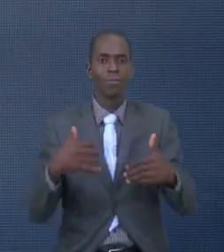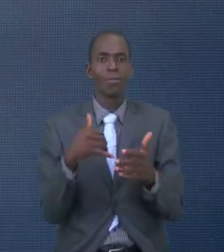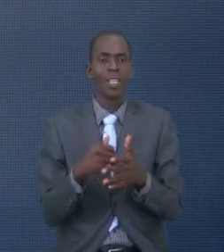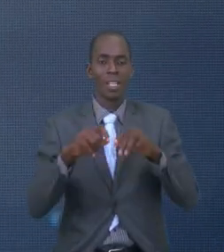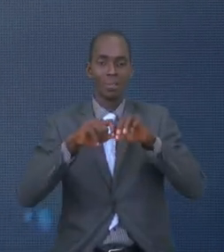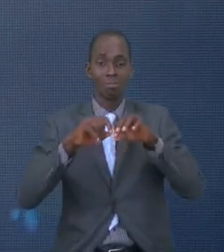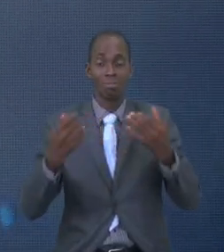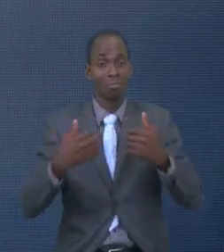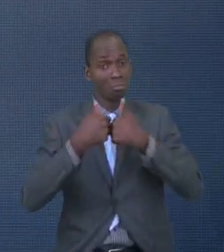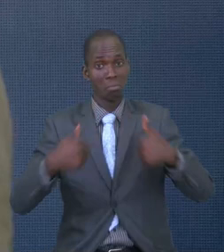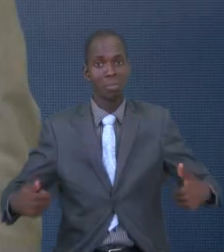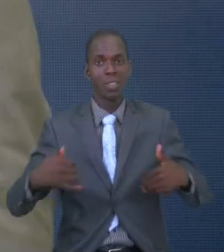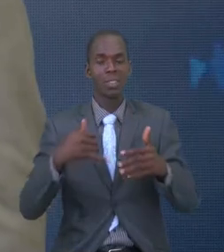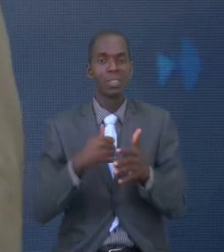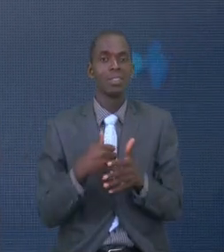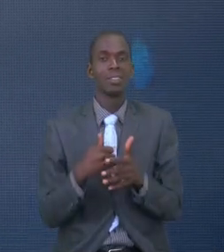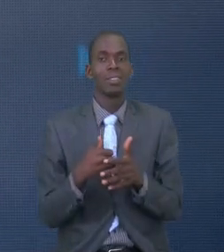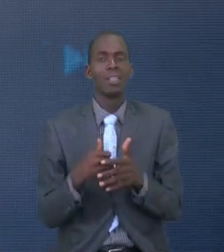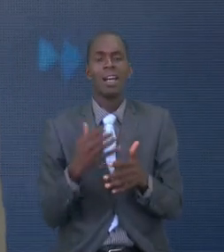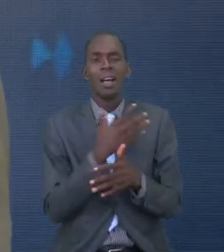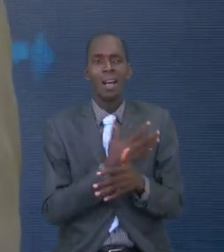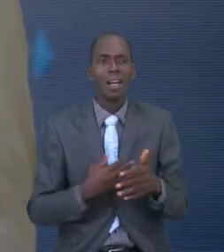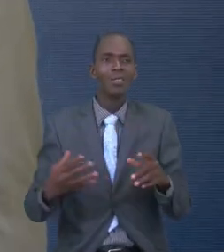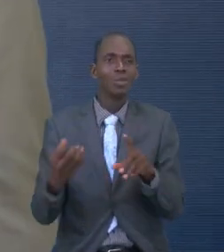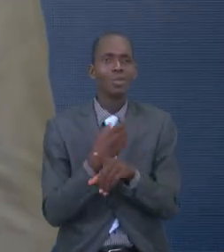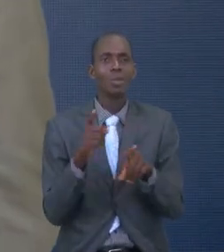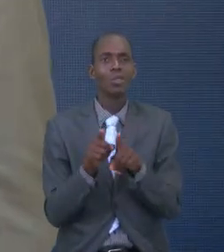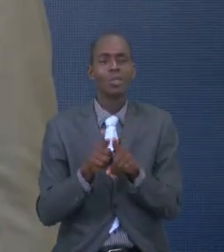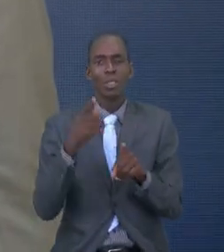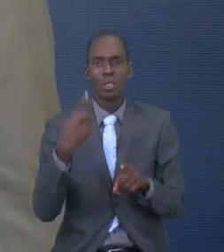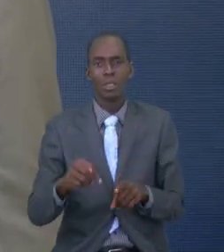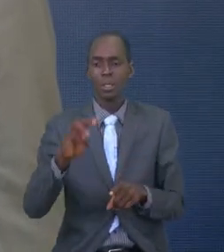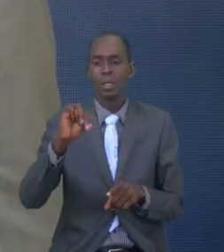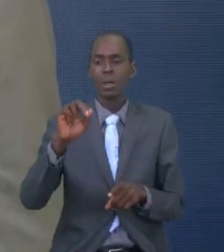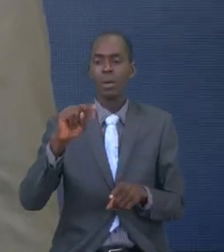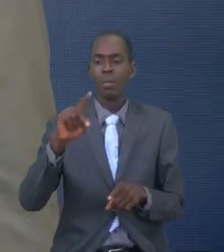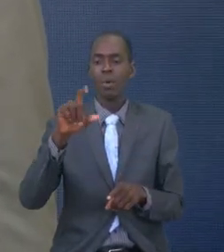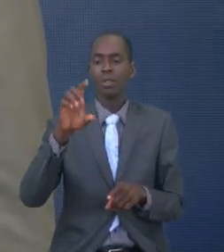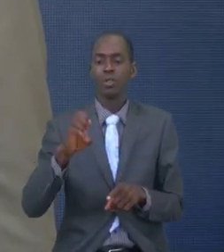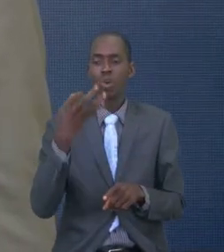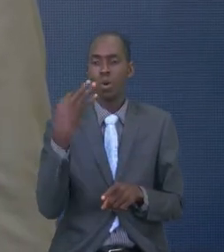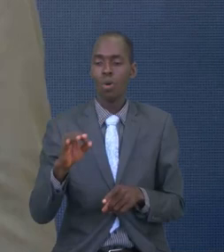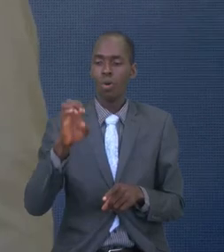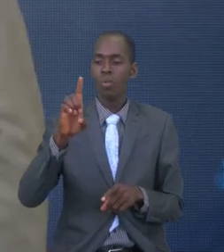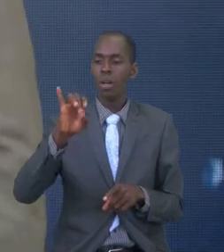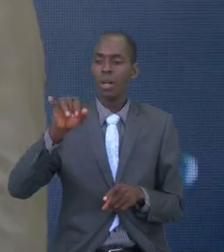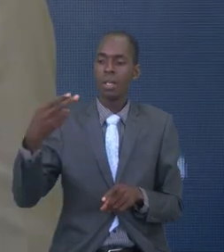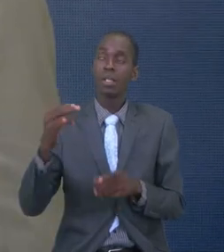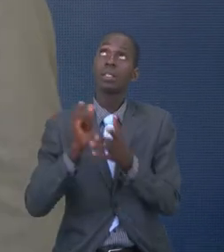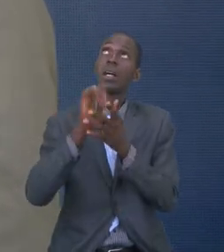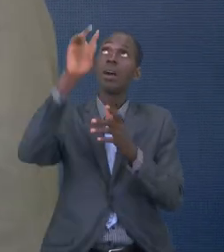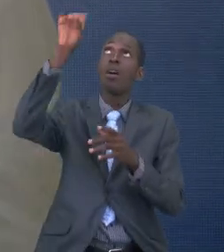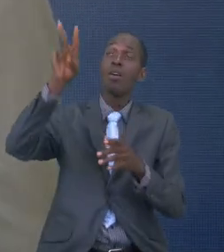13, and he took up also the mantle of Elijah that fell from him, and